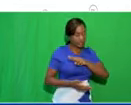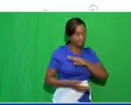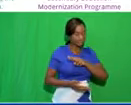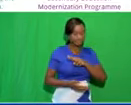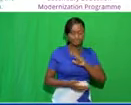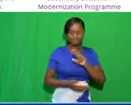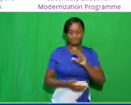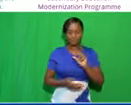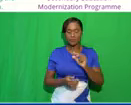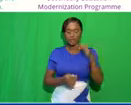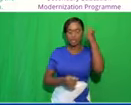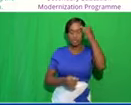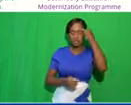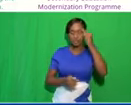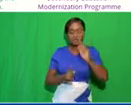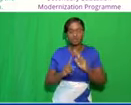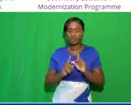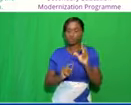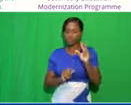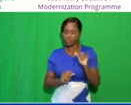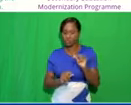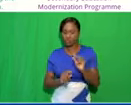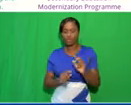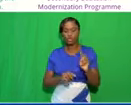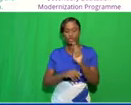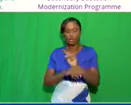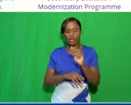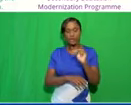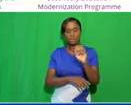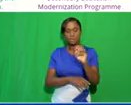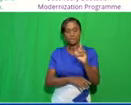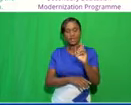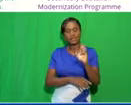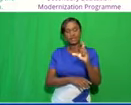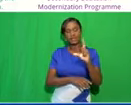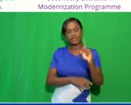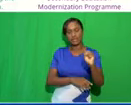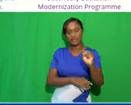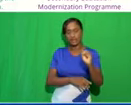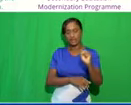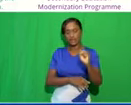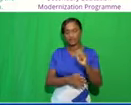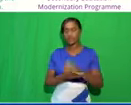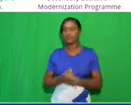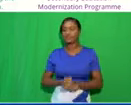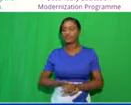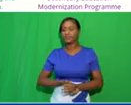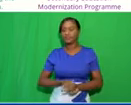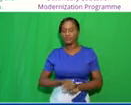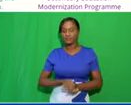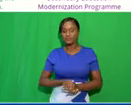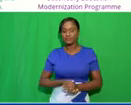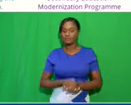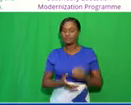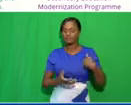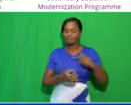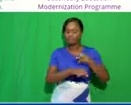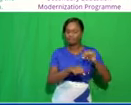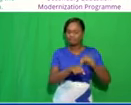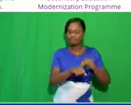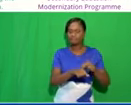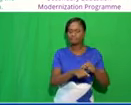and government. We use models, and we call we talk about a traditional model, which would be what